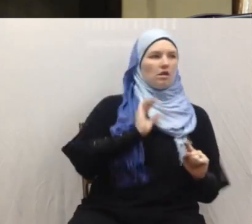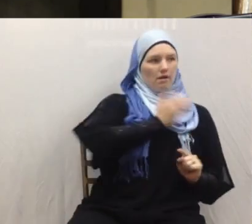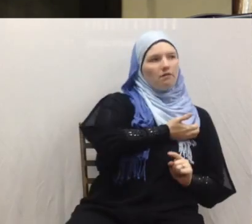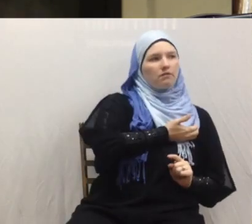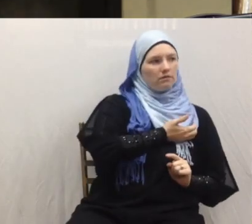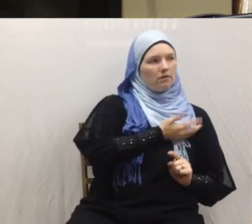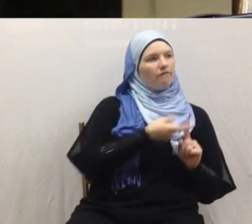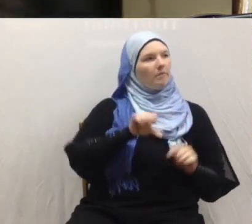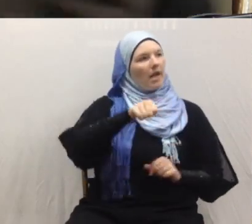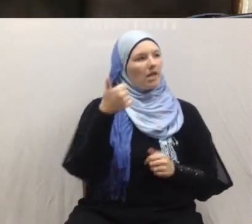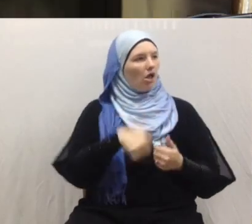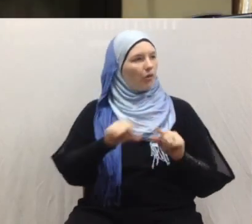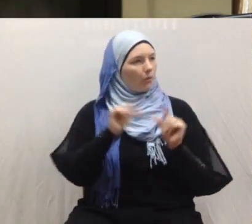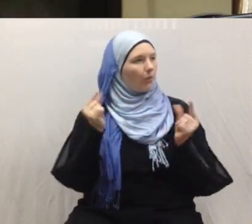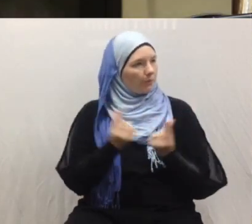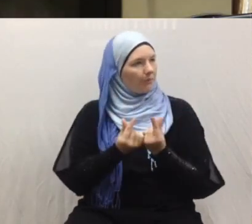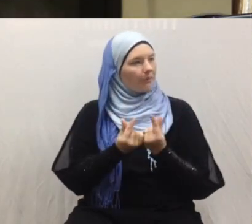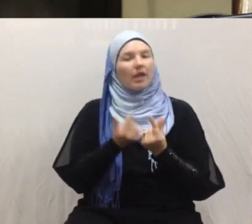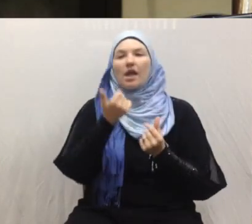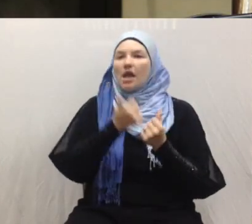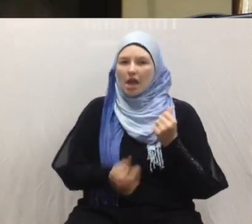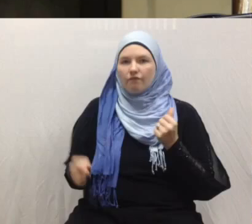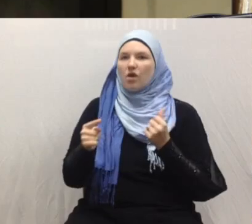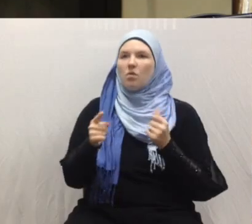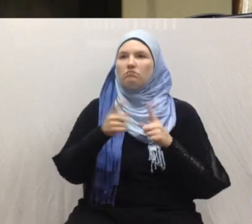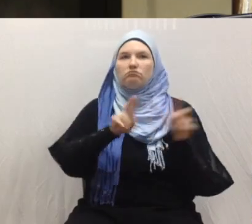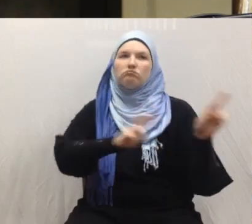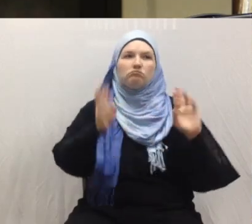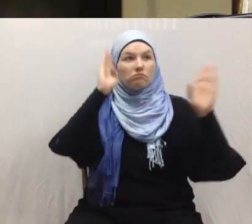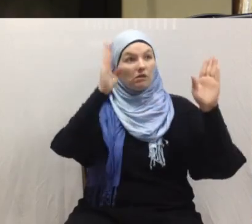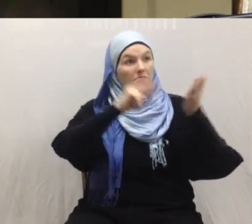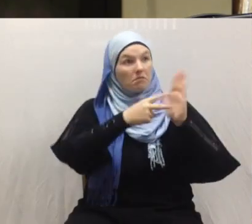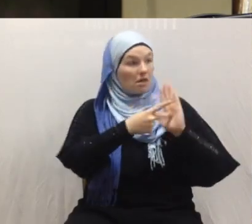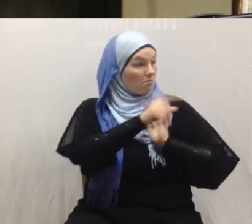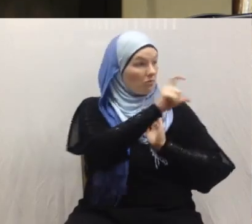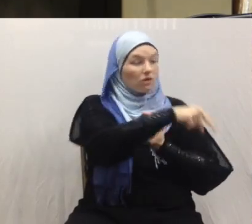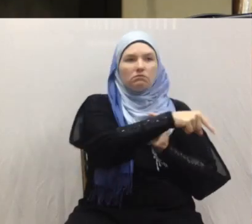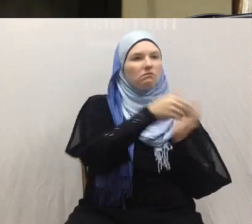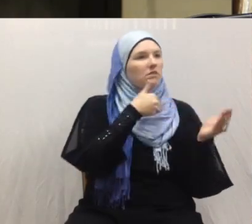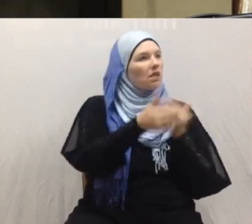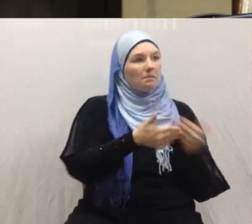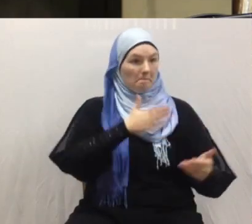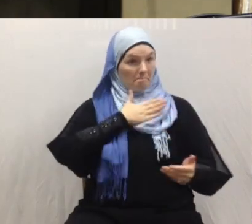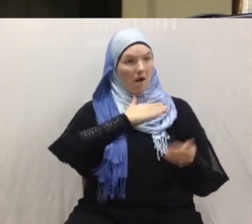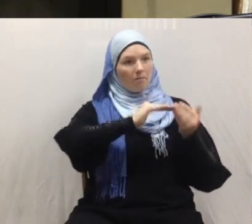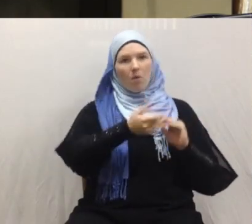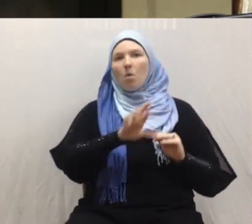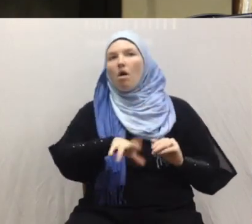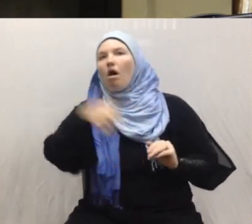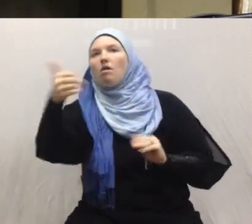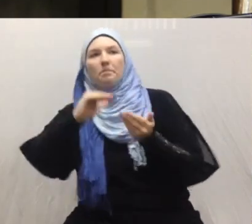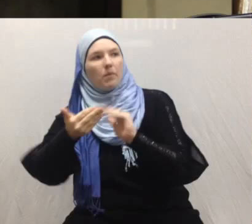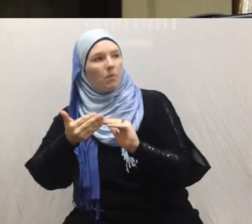any other group, so that everybody is put on alert, that if you attack a Muslim, a member of this community, the